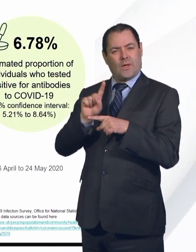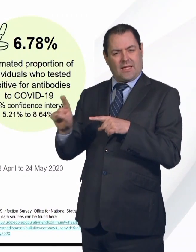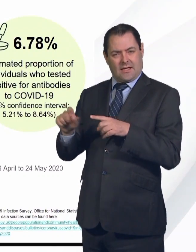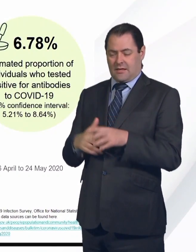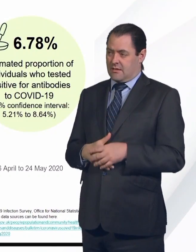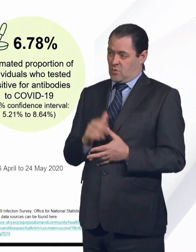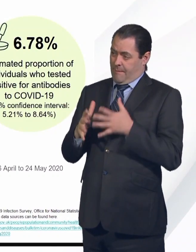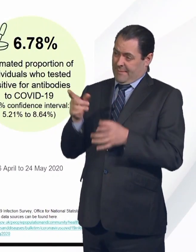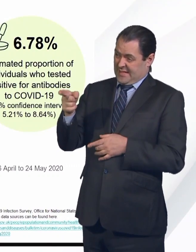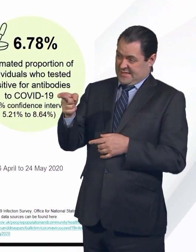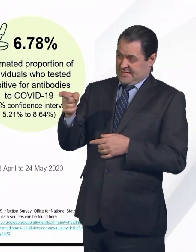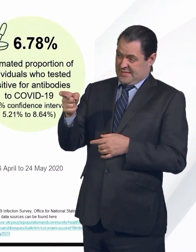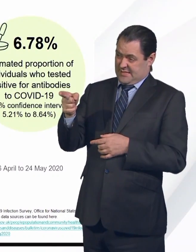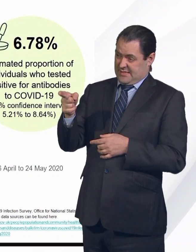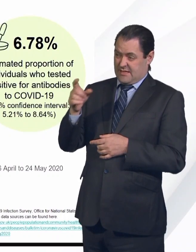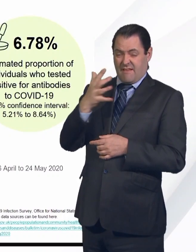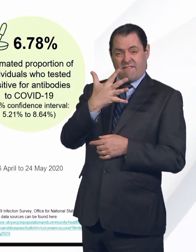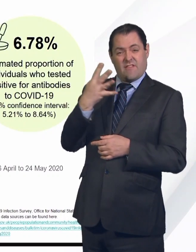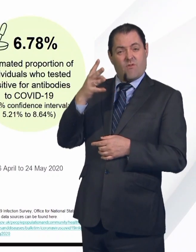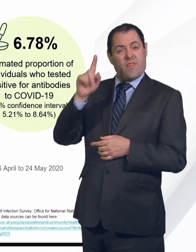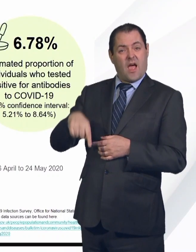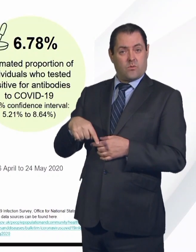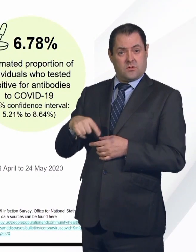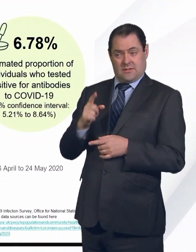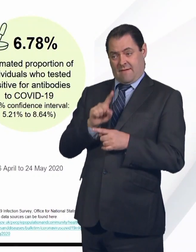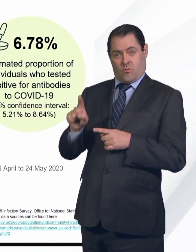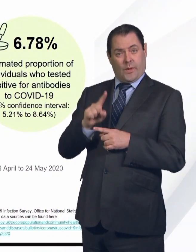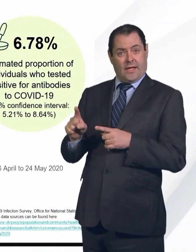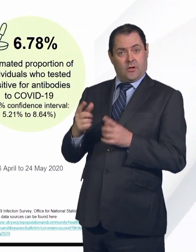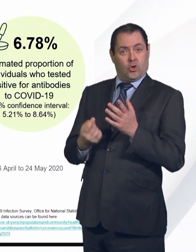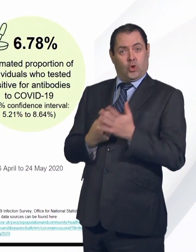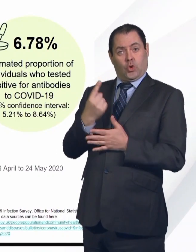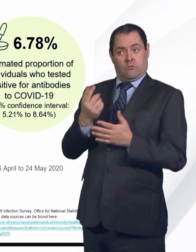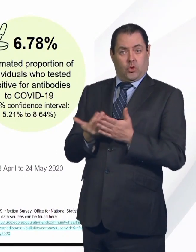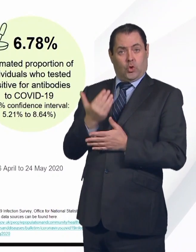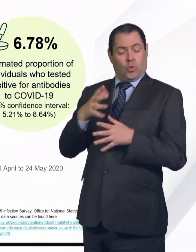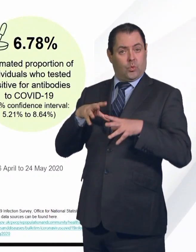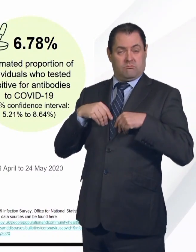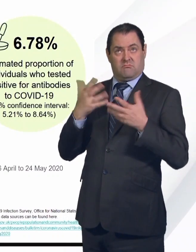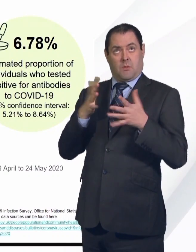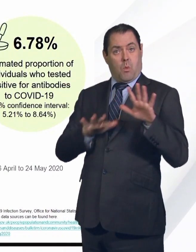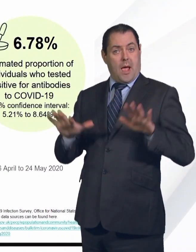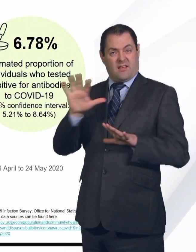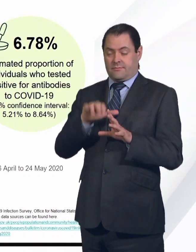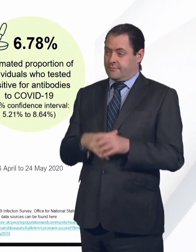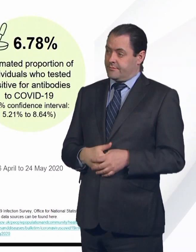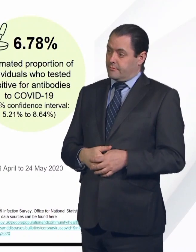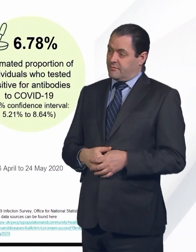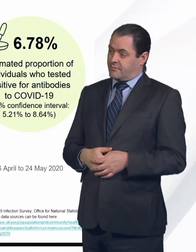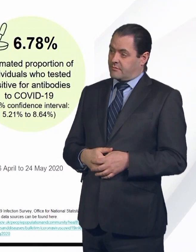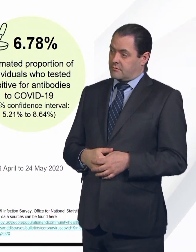that 54,000 new cases are occurring every week, so somewhere around 8 or